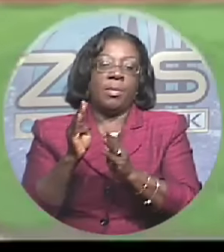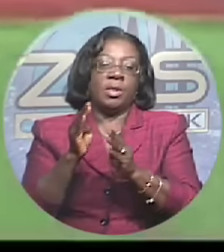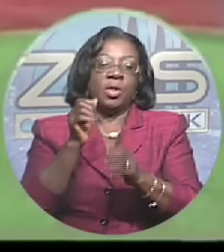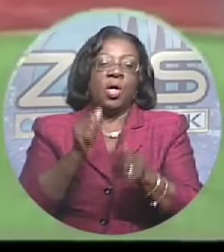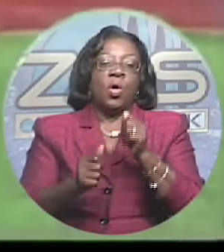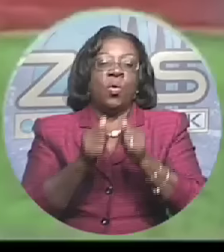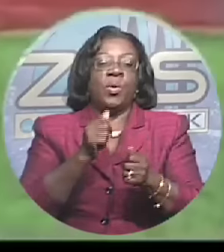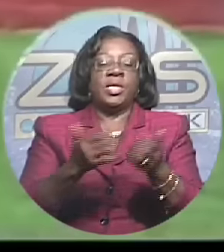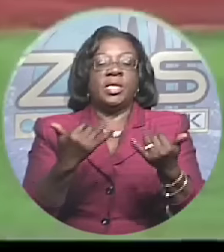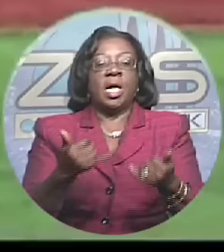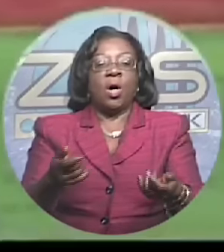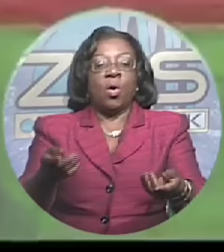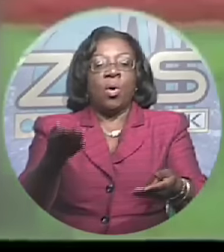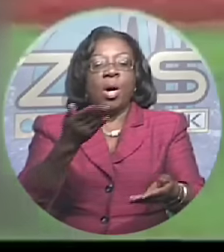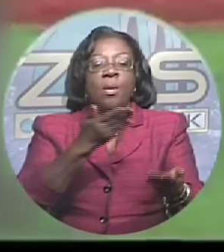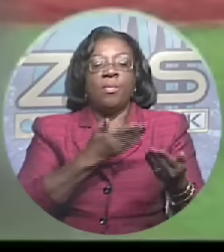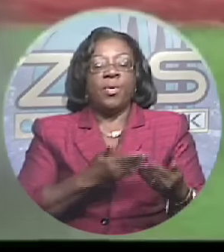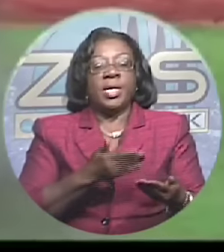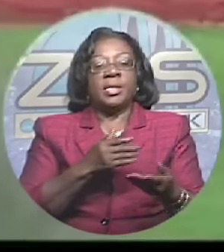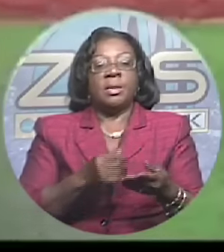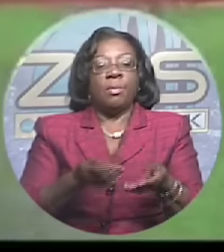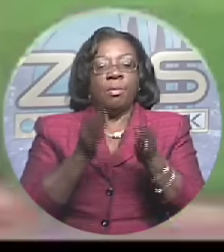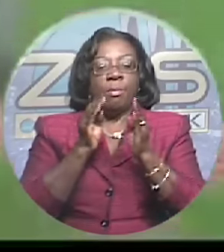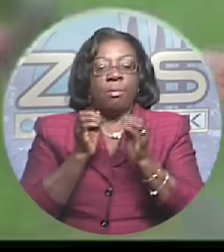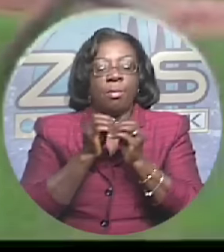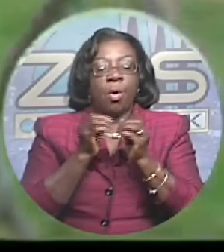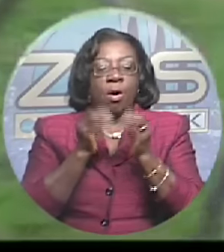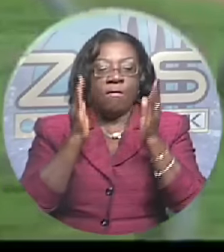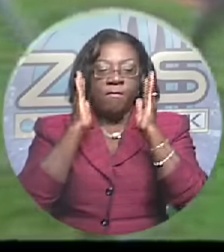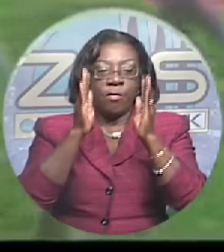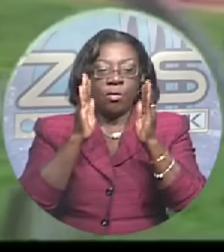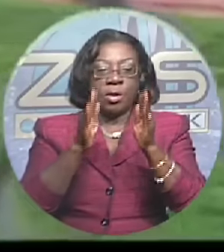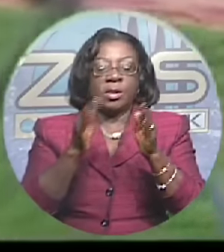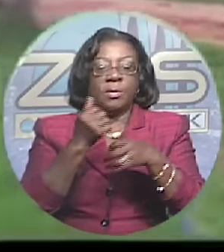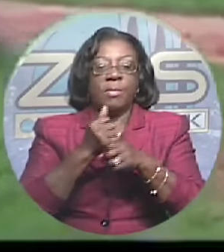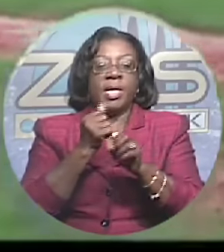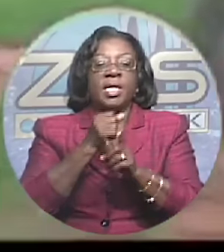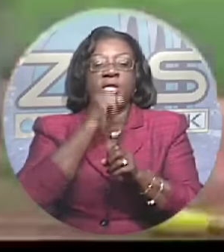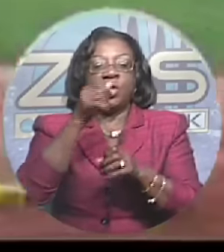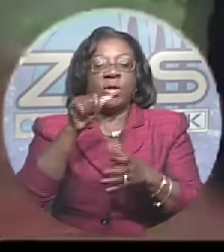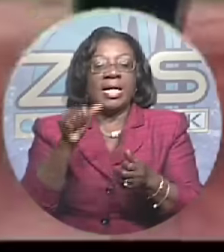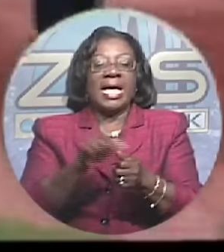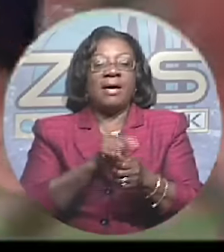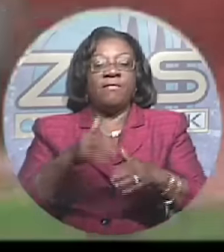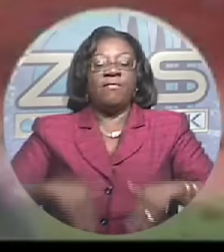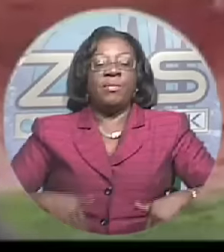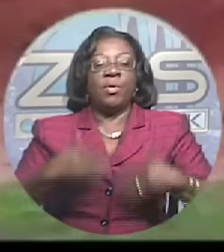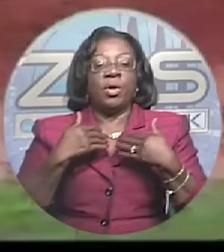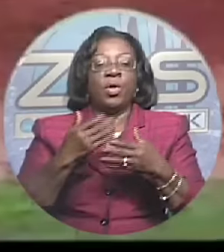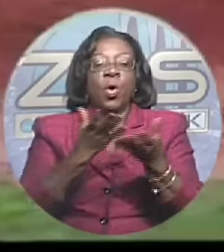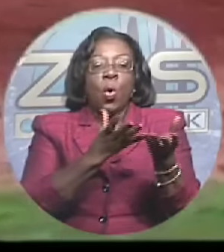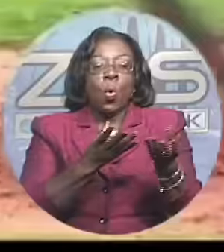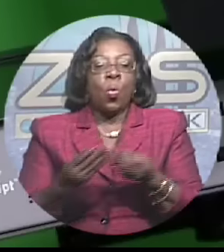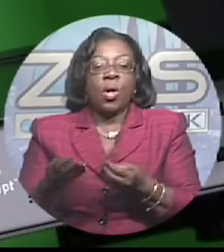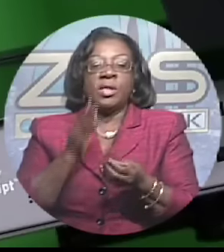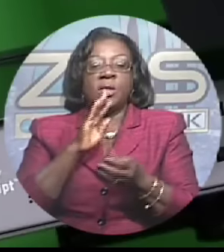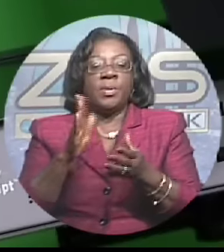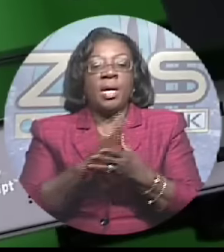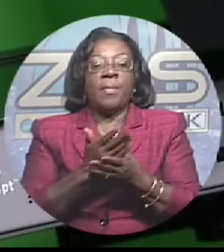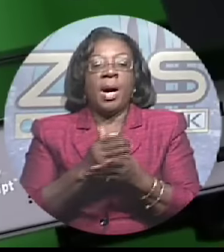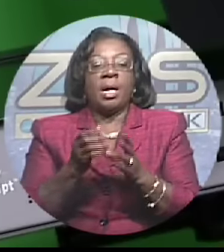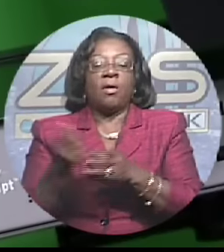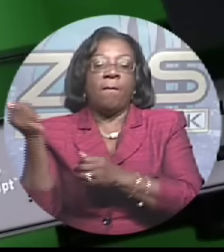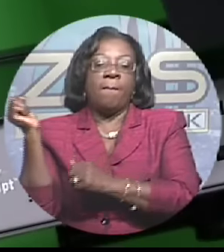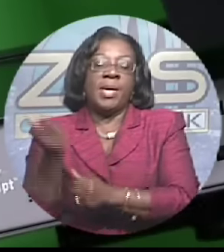more focus on all of the islands. And that's what I want to focus on, is making sure that everybody who wants to be a part of baseball, who wants to contribute